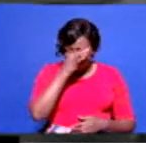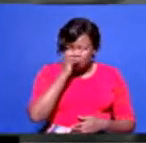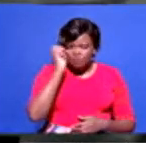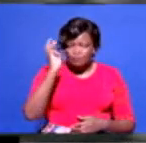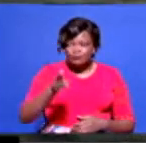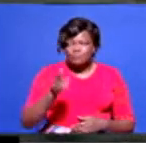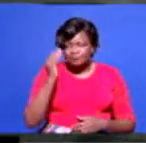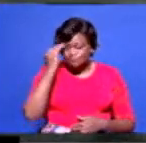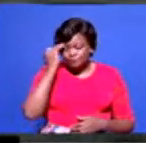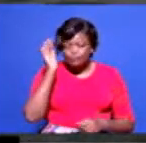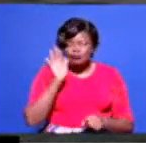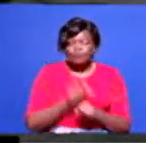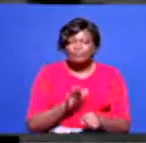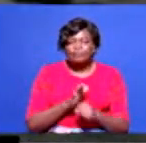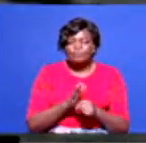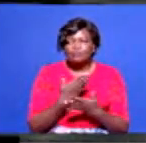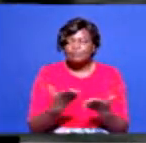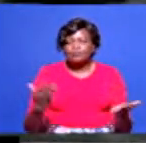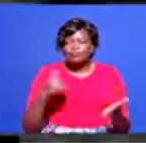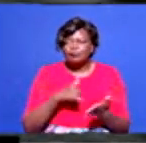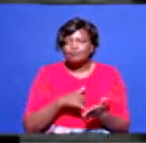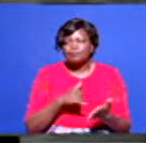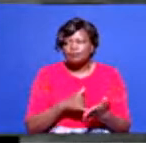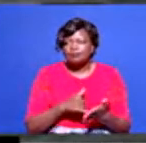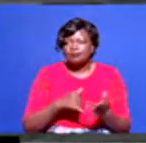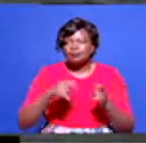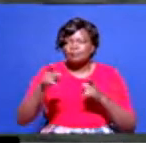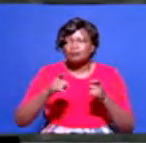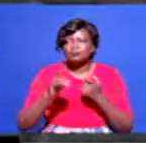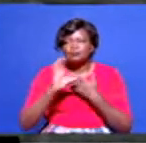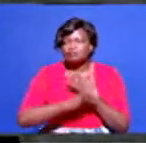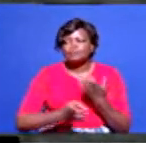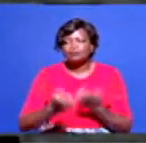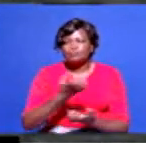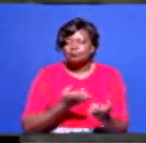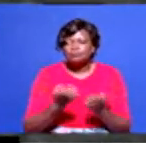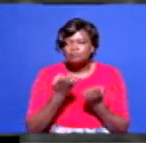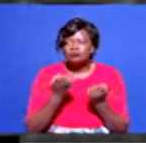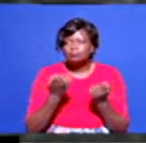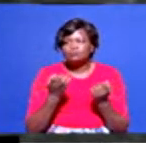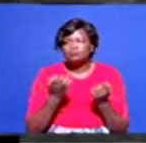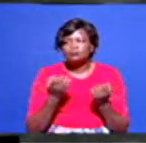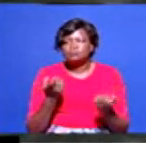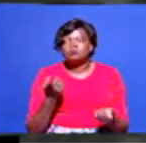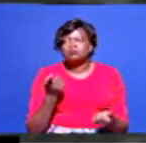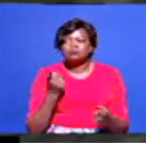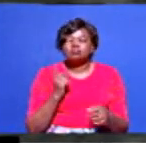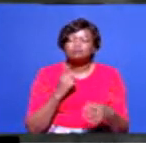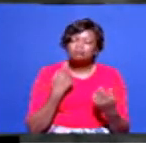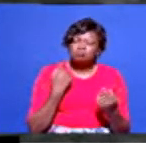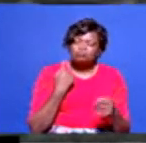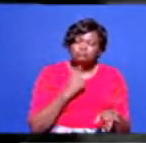remembered for many things, among them steering the country's economy amid the meltdown in